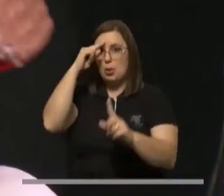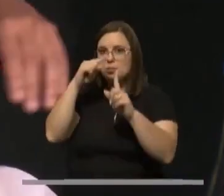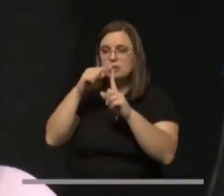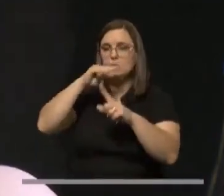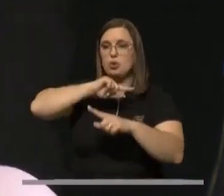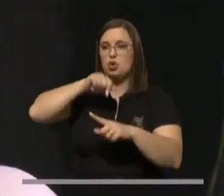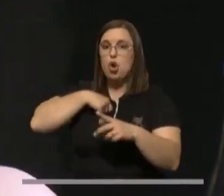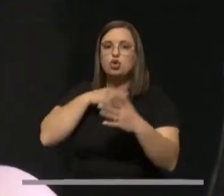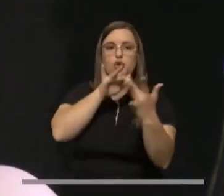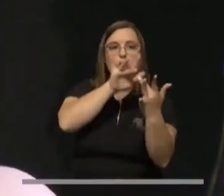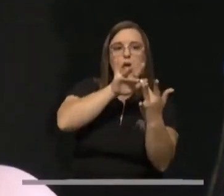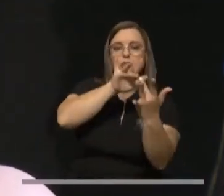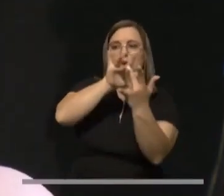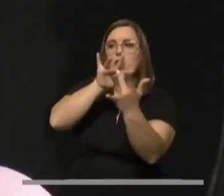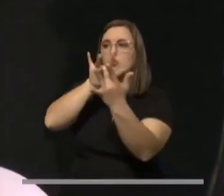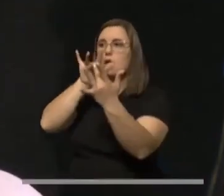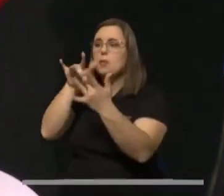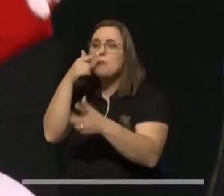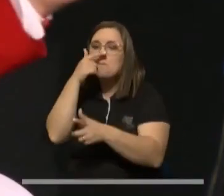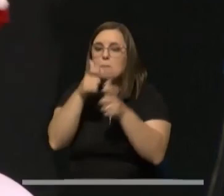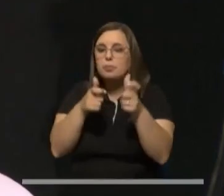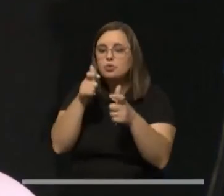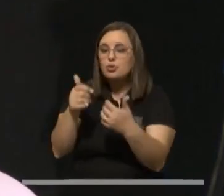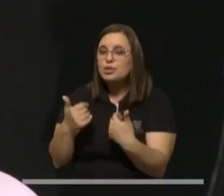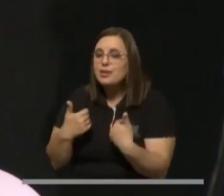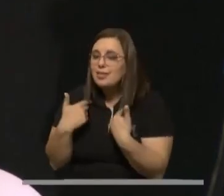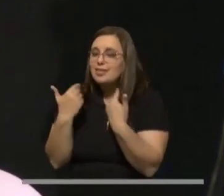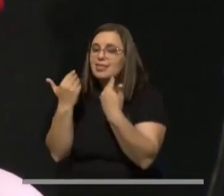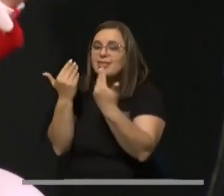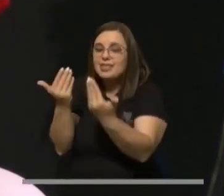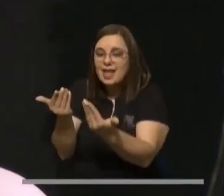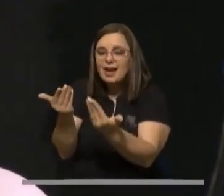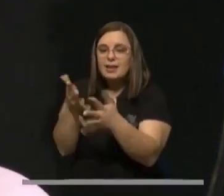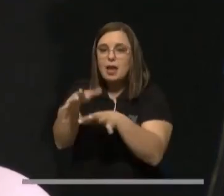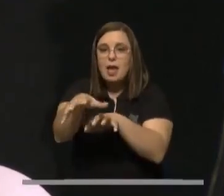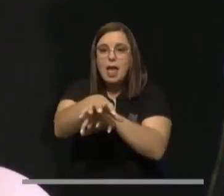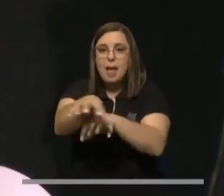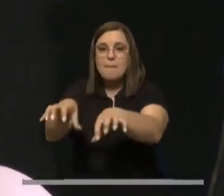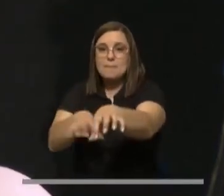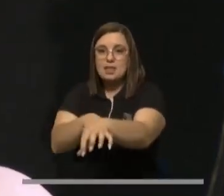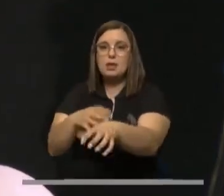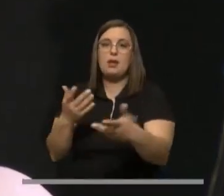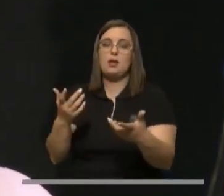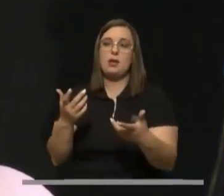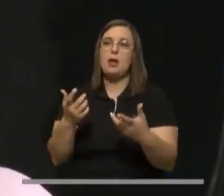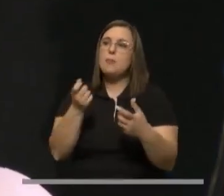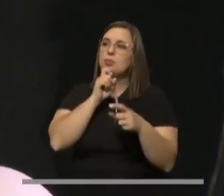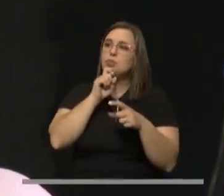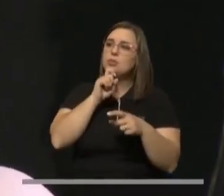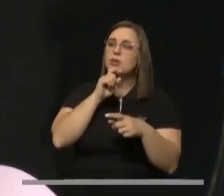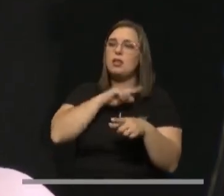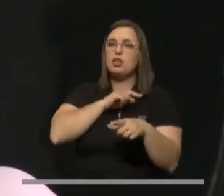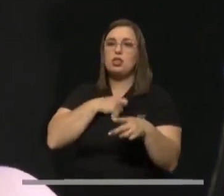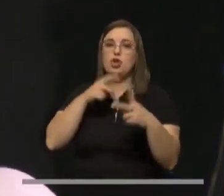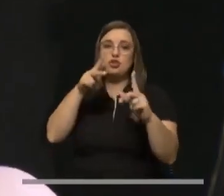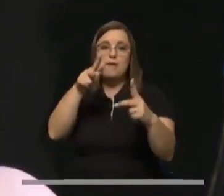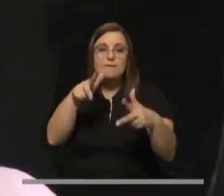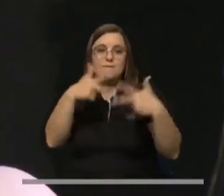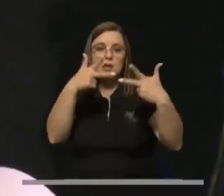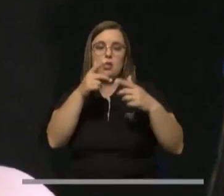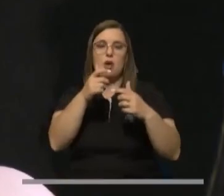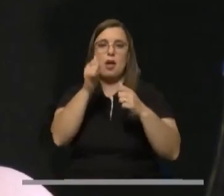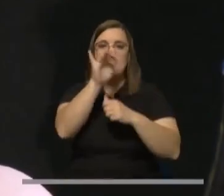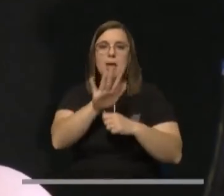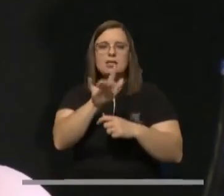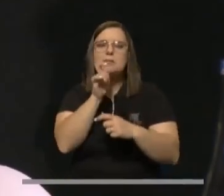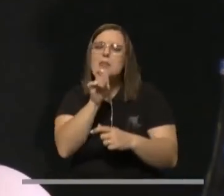tool to get to people faster and to be able to convey this empathy, as Miguel said. That is the